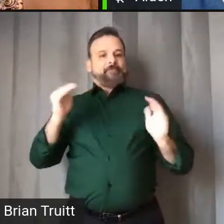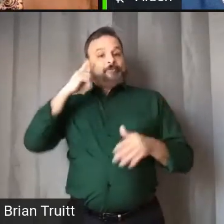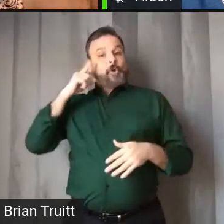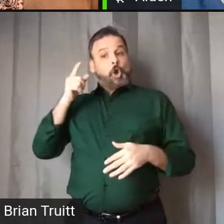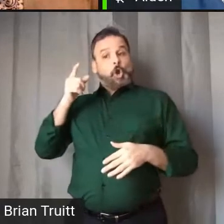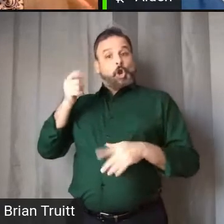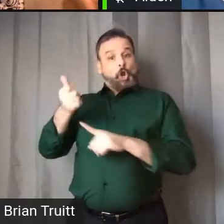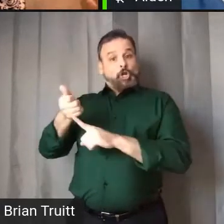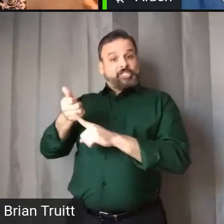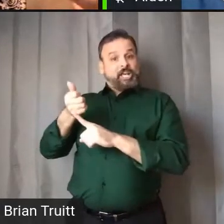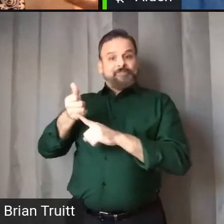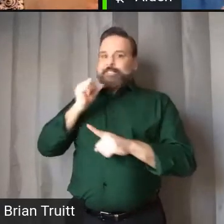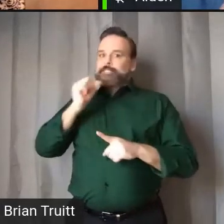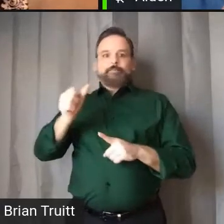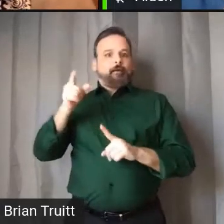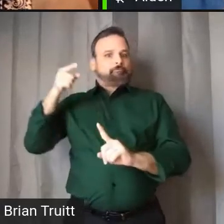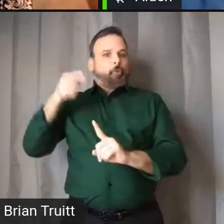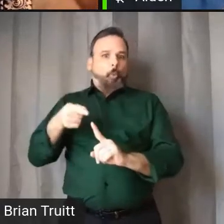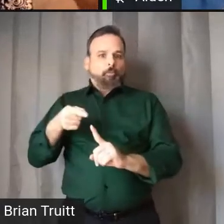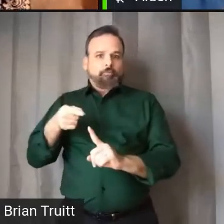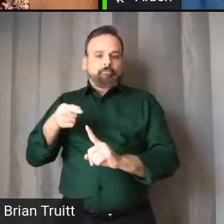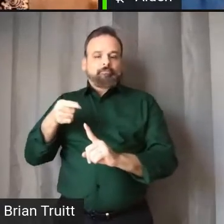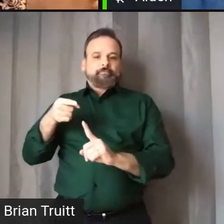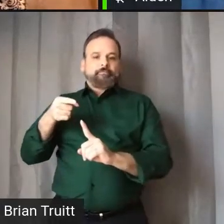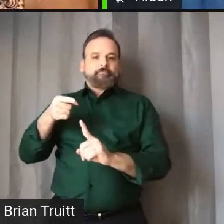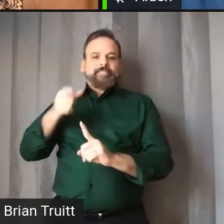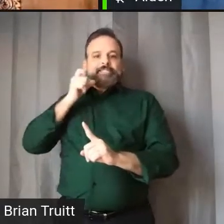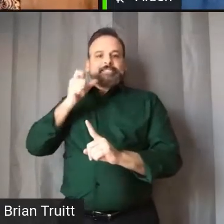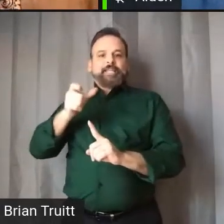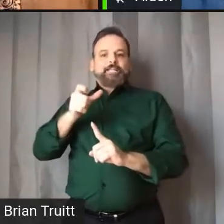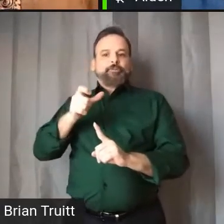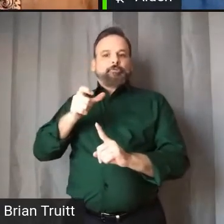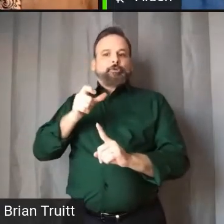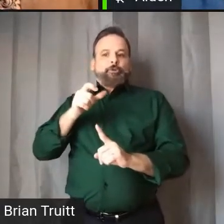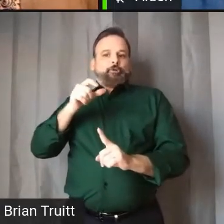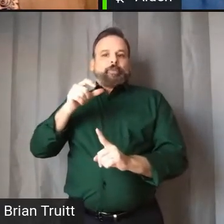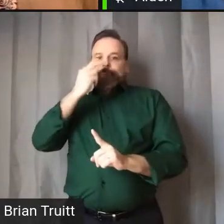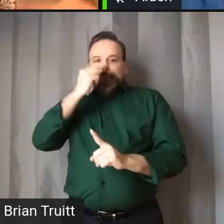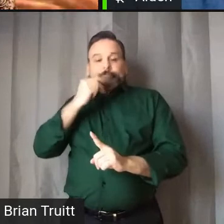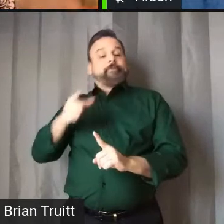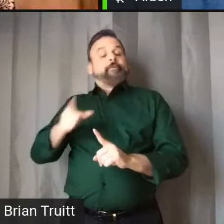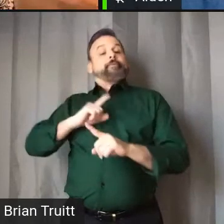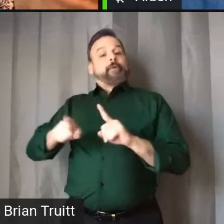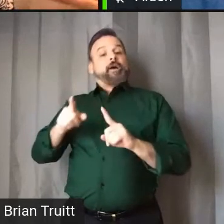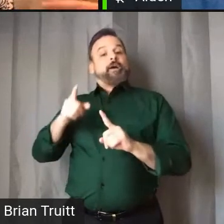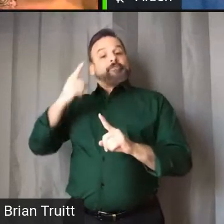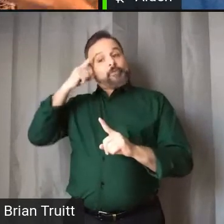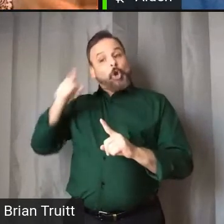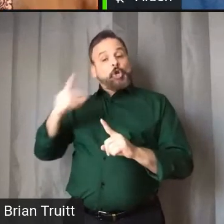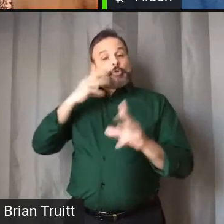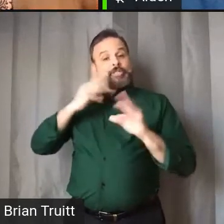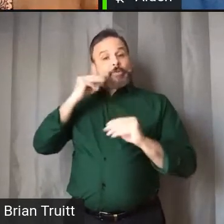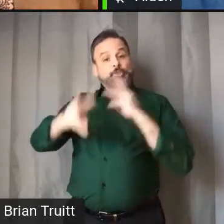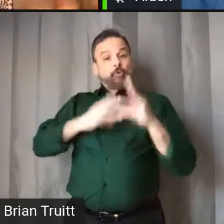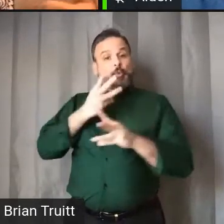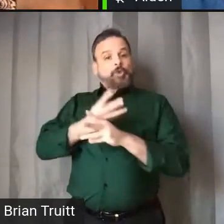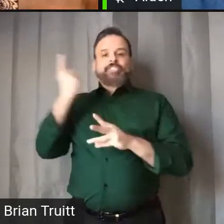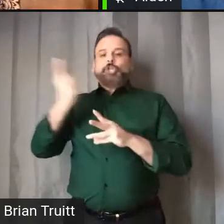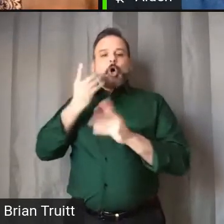not intentional. She's not, you know, they're not really punny in a way, but for her, the way she just kind of experienced the world is always through